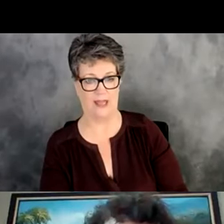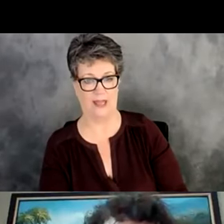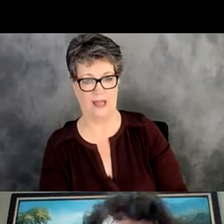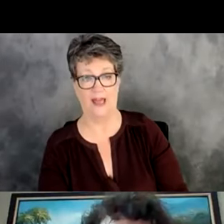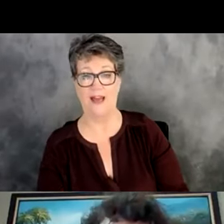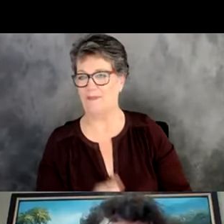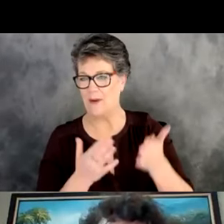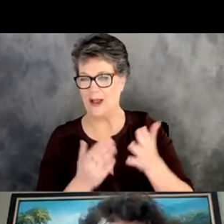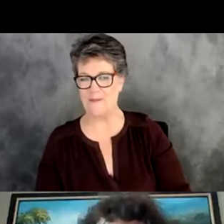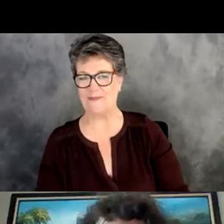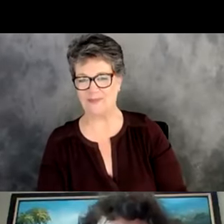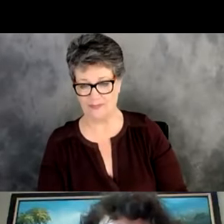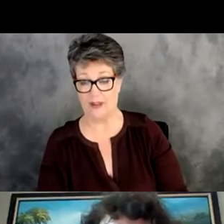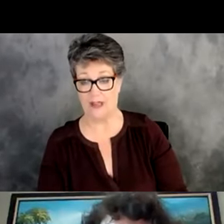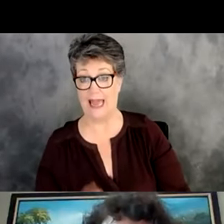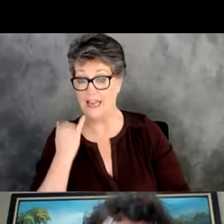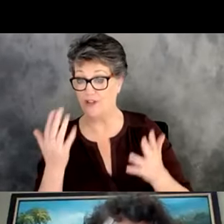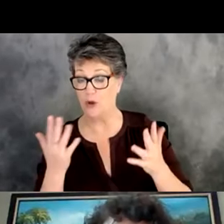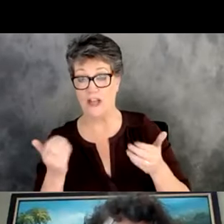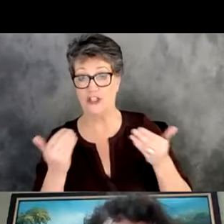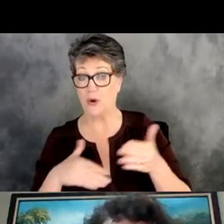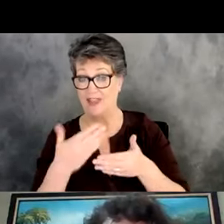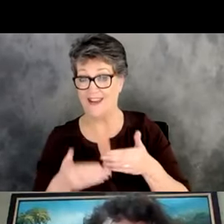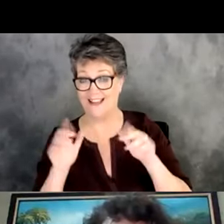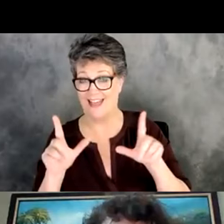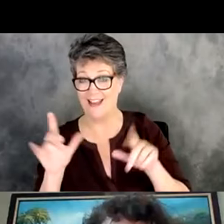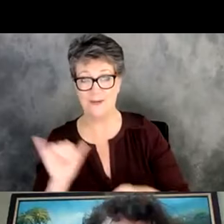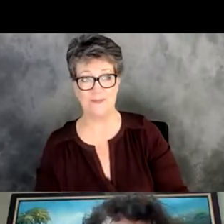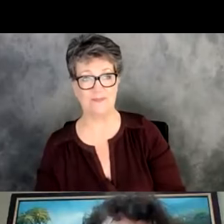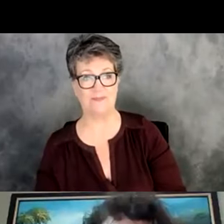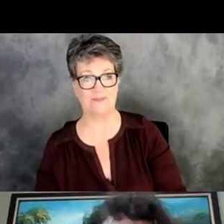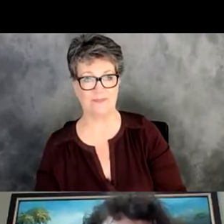There we go. And if you want to just go to the next slide.